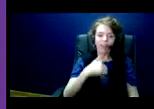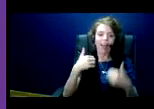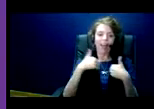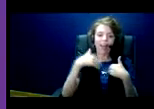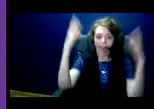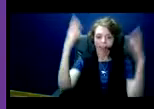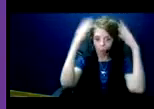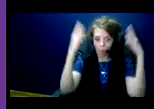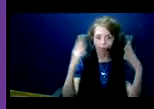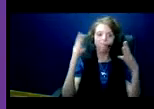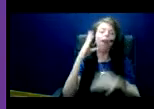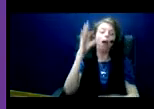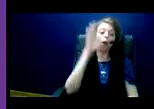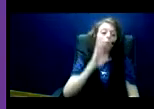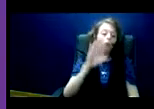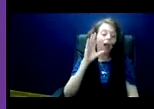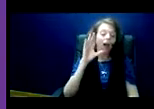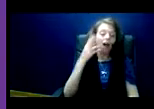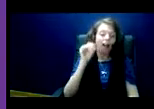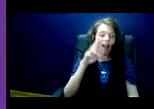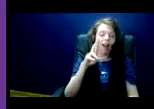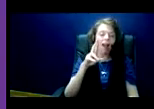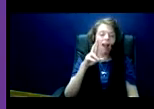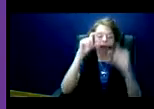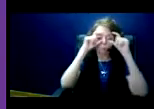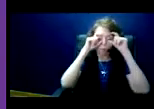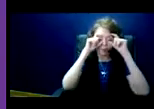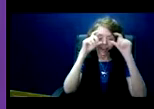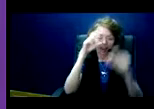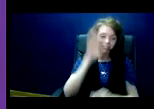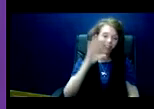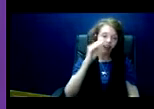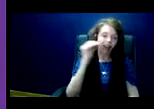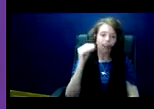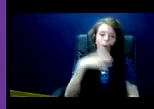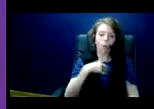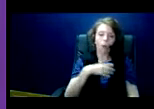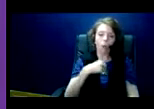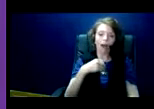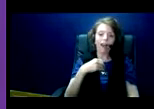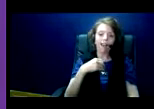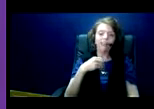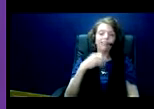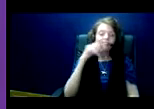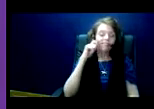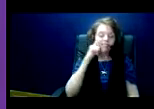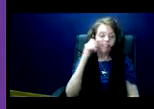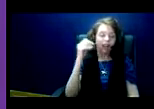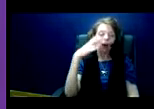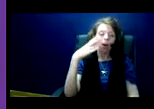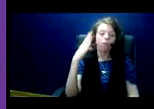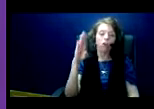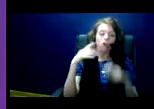brown hair, circular brown glasses, I have white pale skin, and I'm wearing a blue polka dot collared